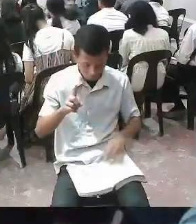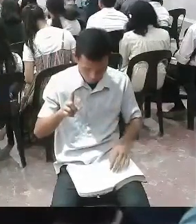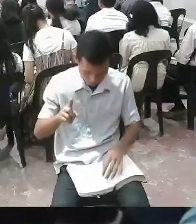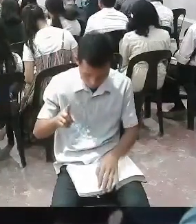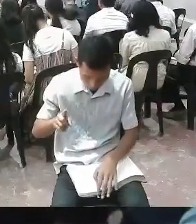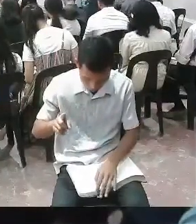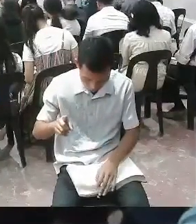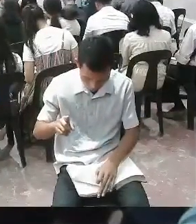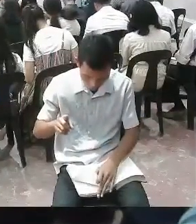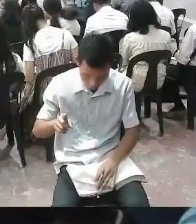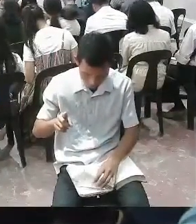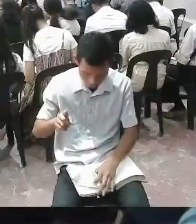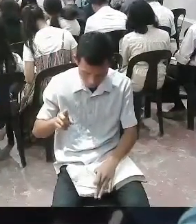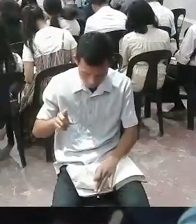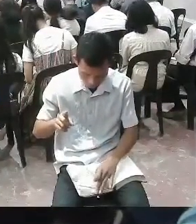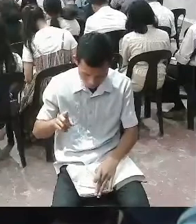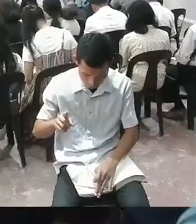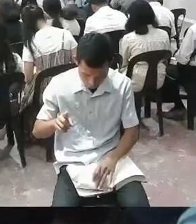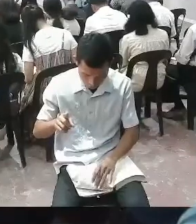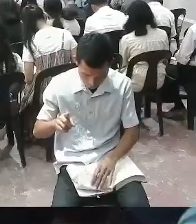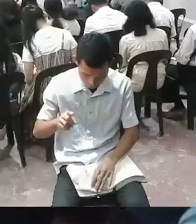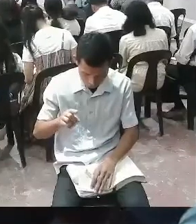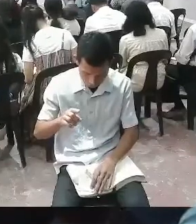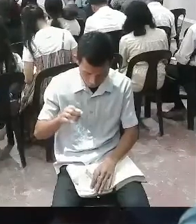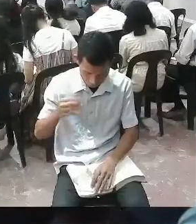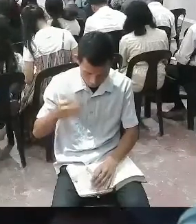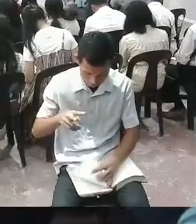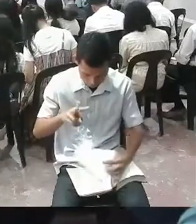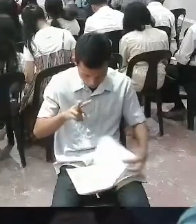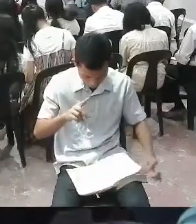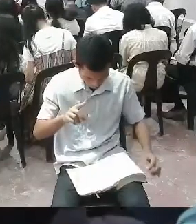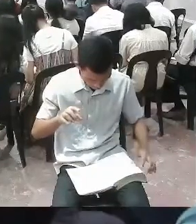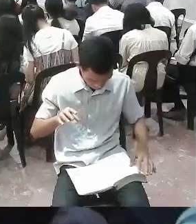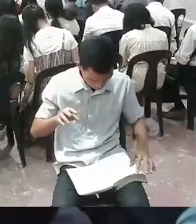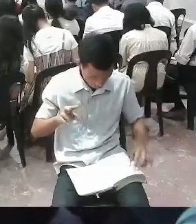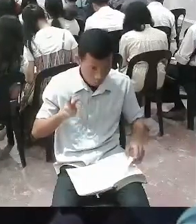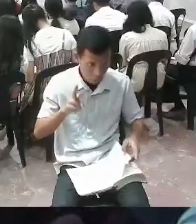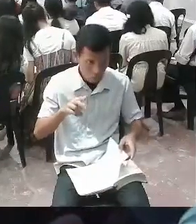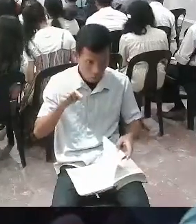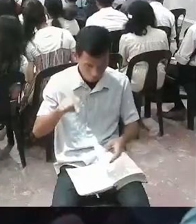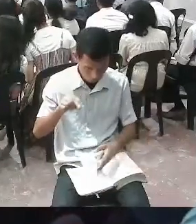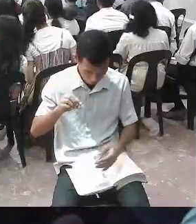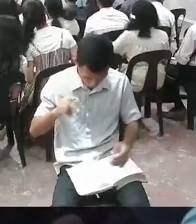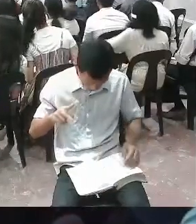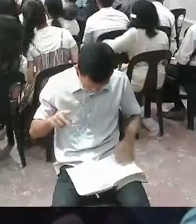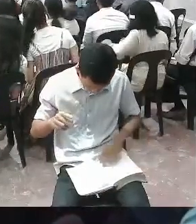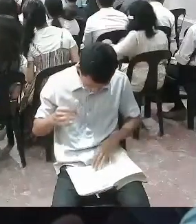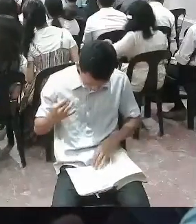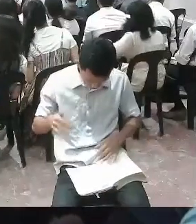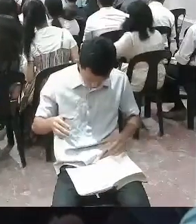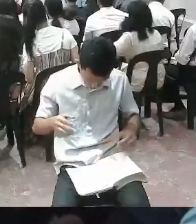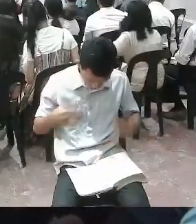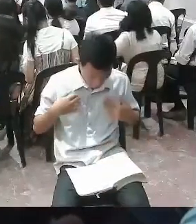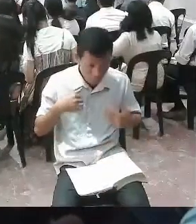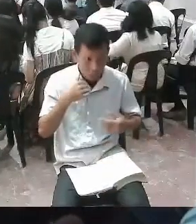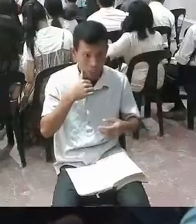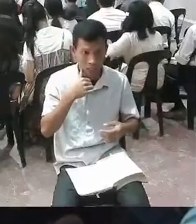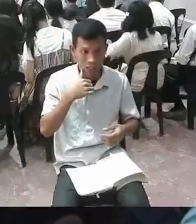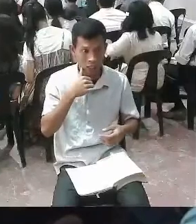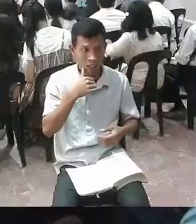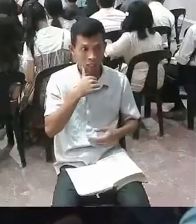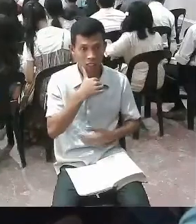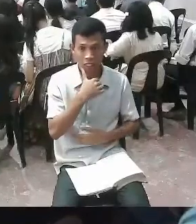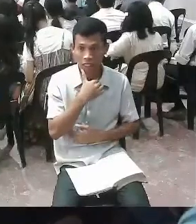I want to read two verses and I'm done. Remember I said we're waiting for